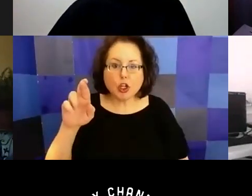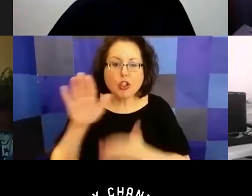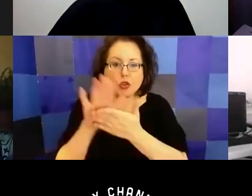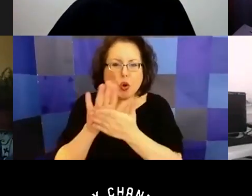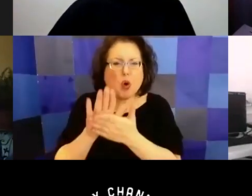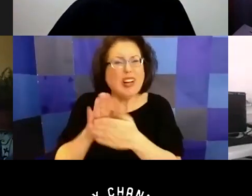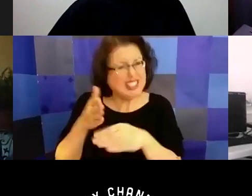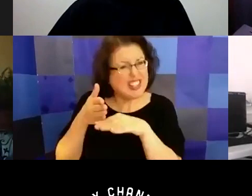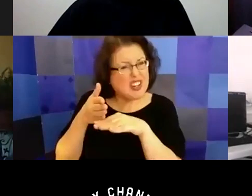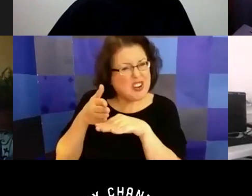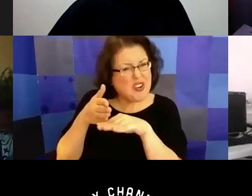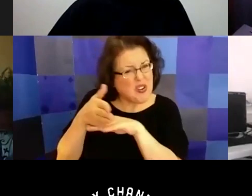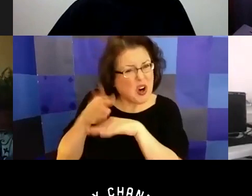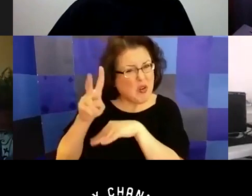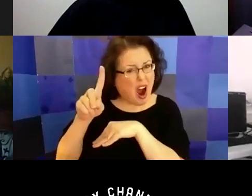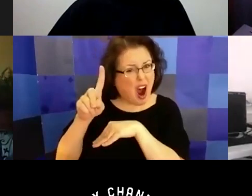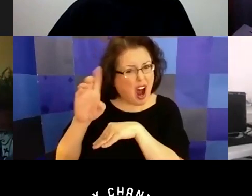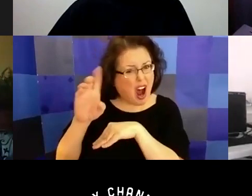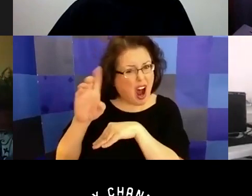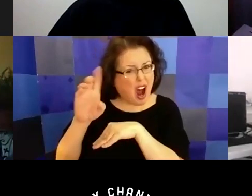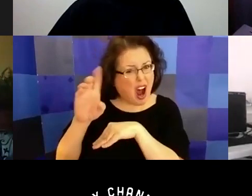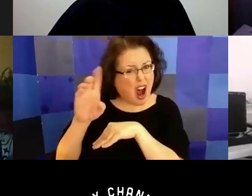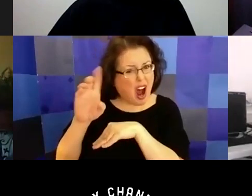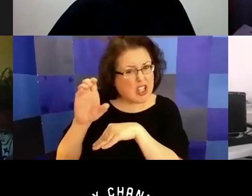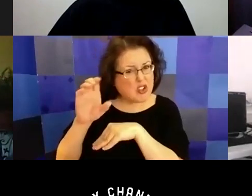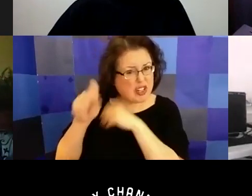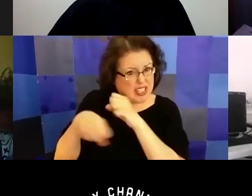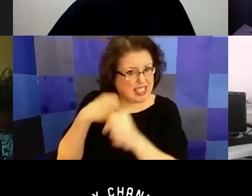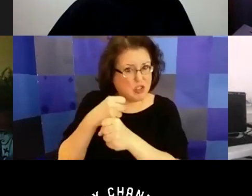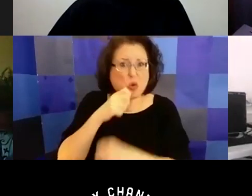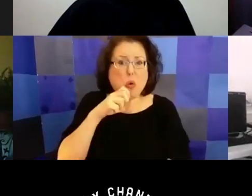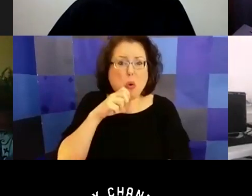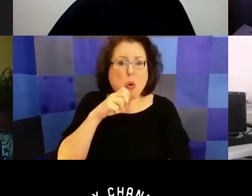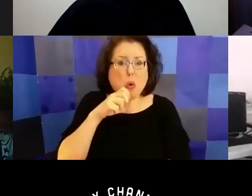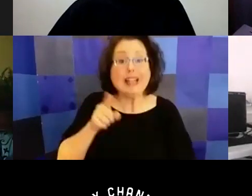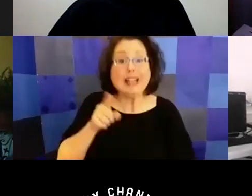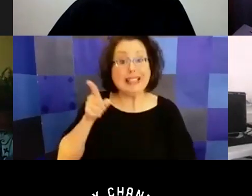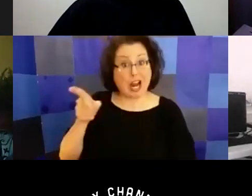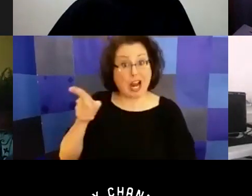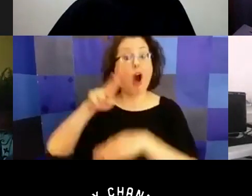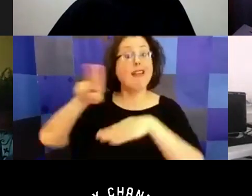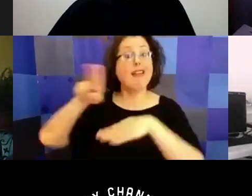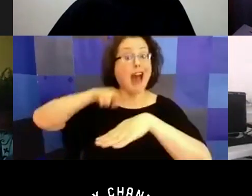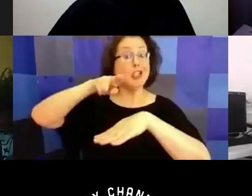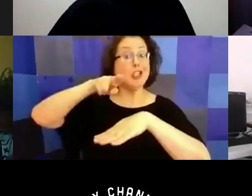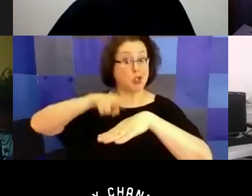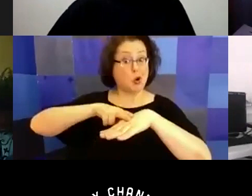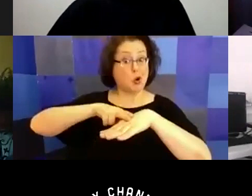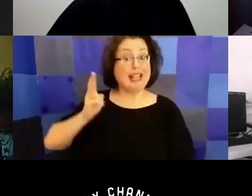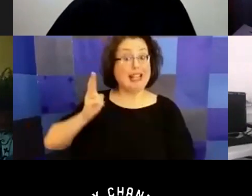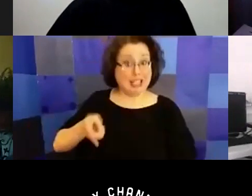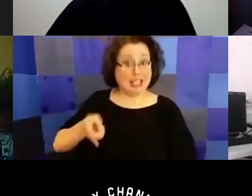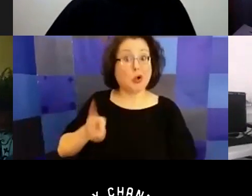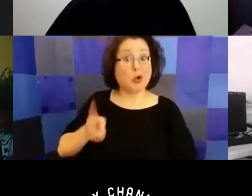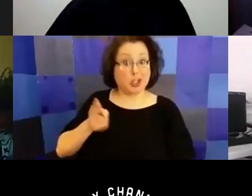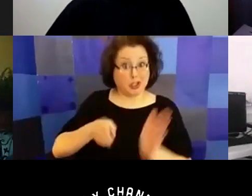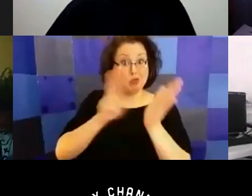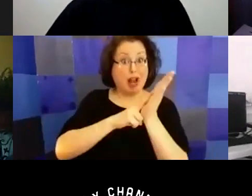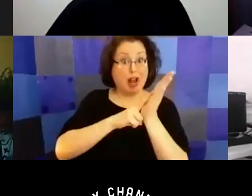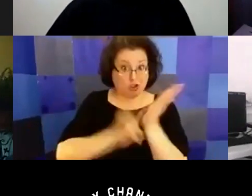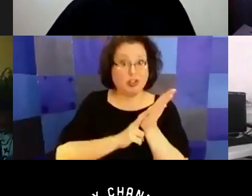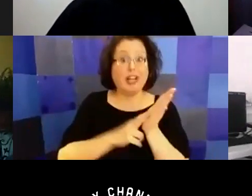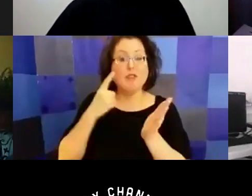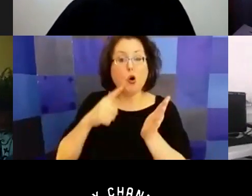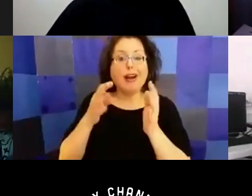a little over 100 years old, and it sits on the National Historic Registry of Historic and Important